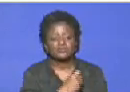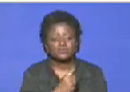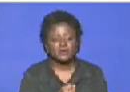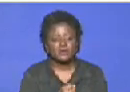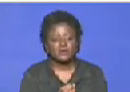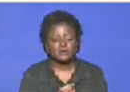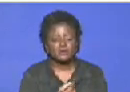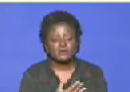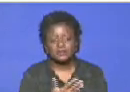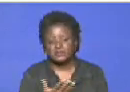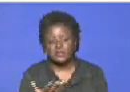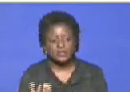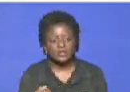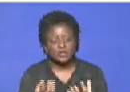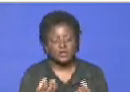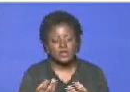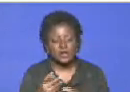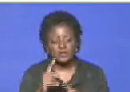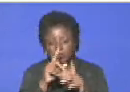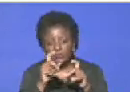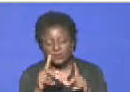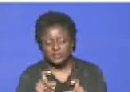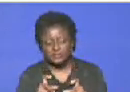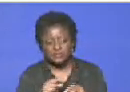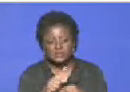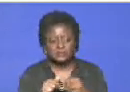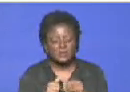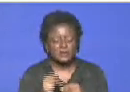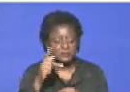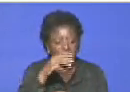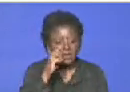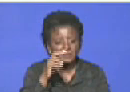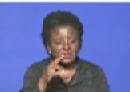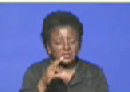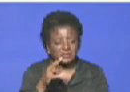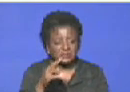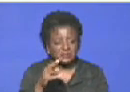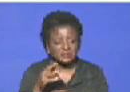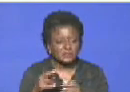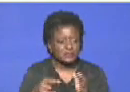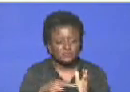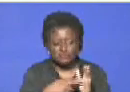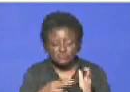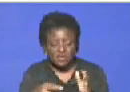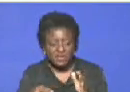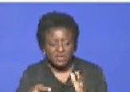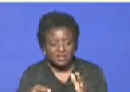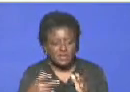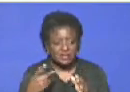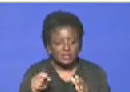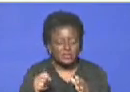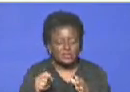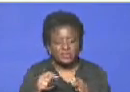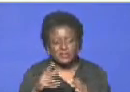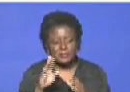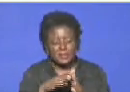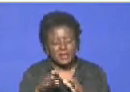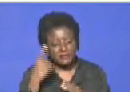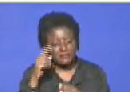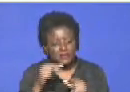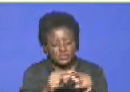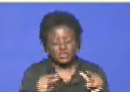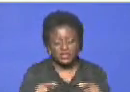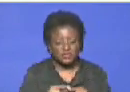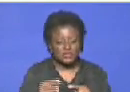Well, there's much speculation about the Prime Minister ringing the proverbial bell for the general elections earlier than expected. Senan's MP